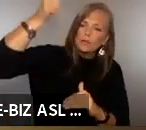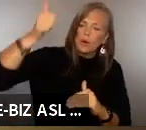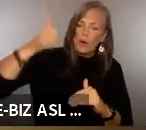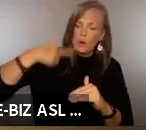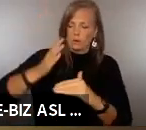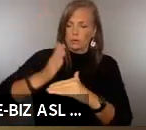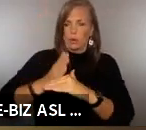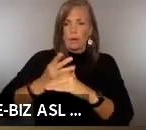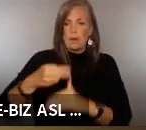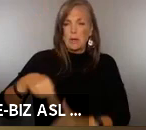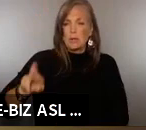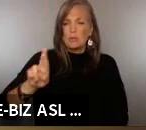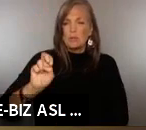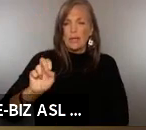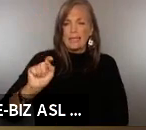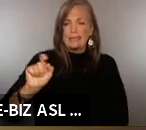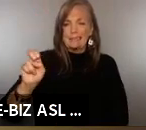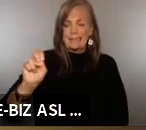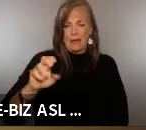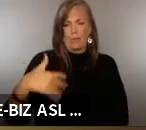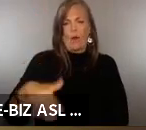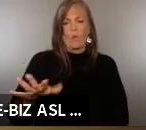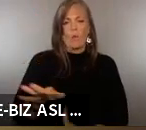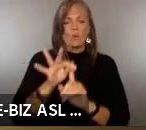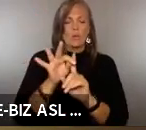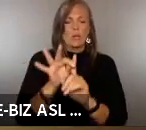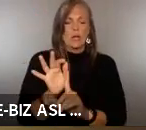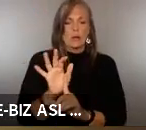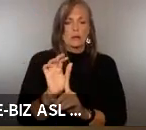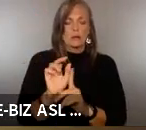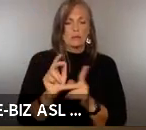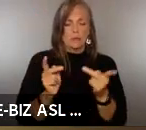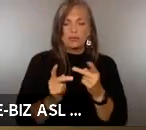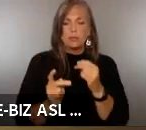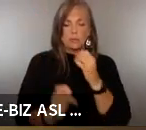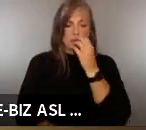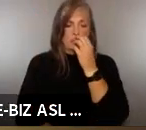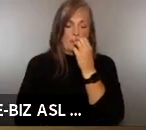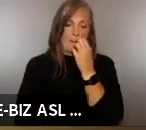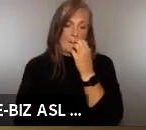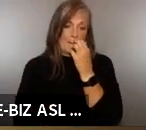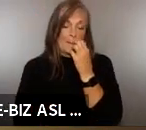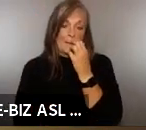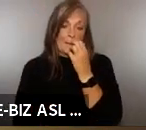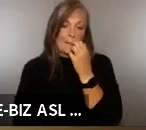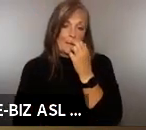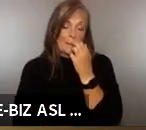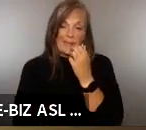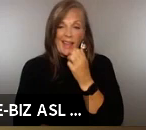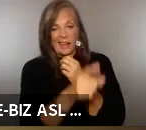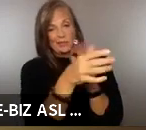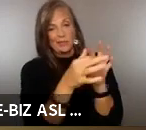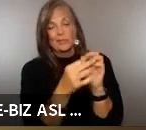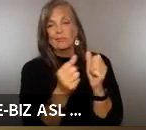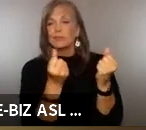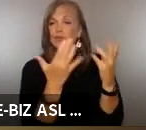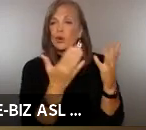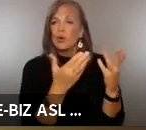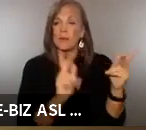as a preteen being diagnosed. And as you said, so many people are diagnosed as adults